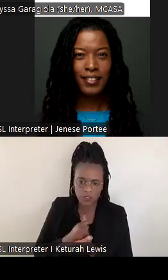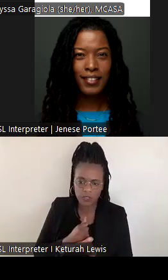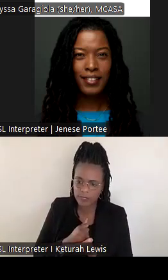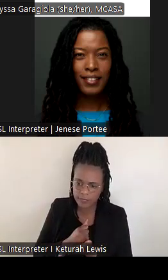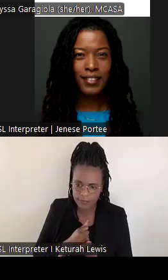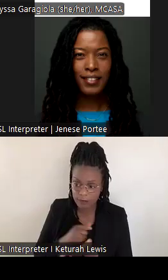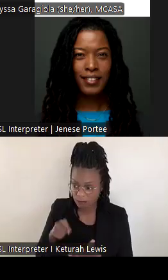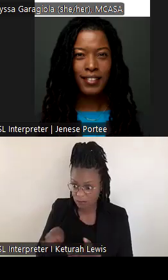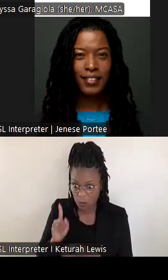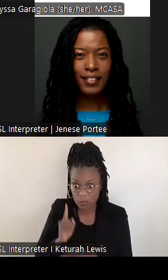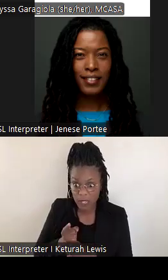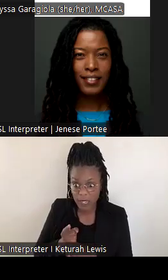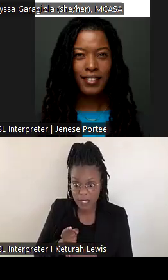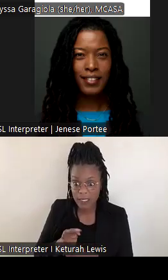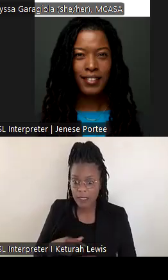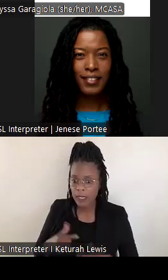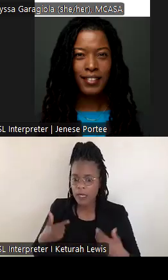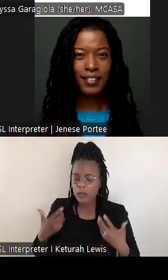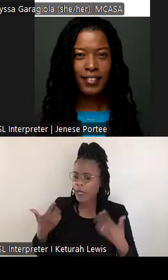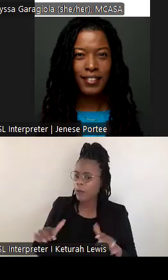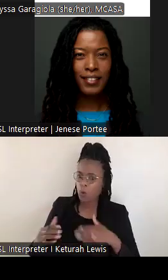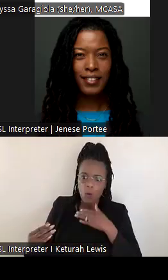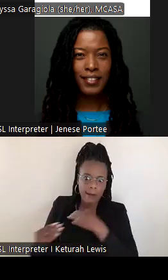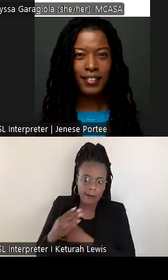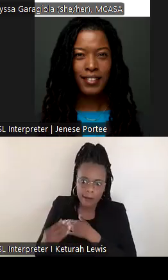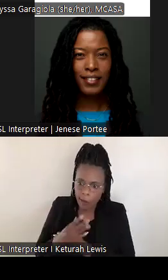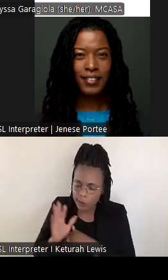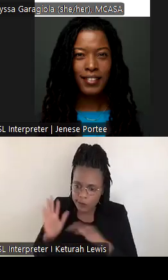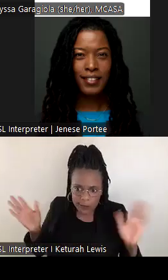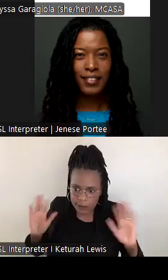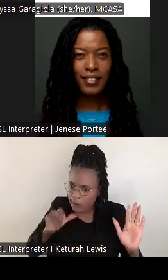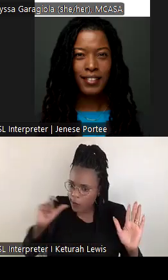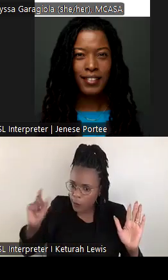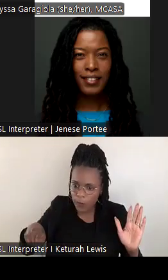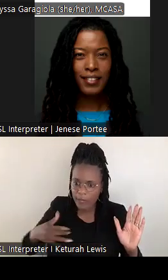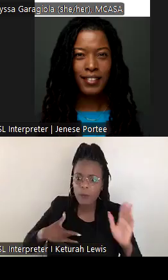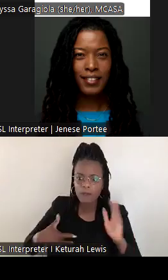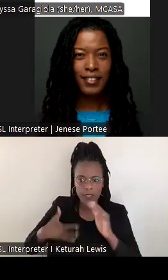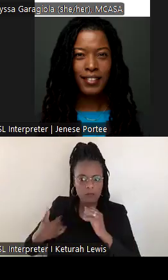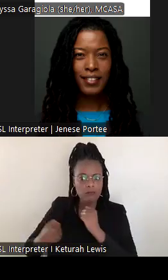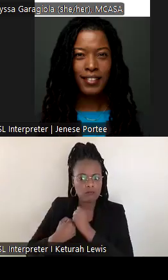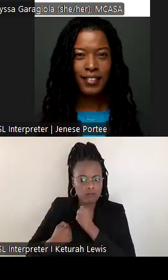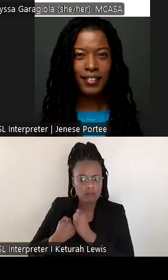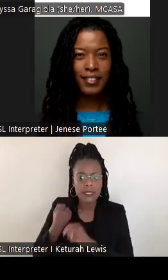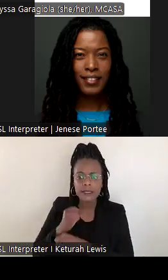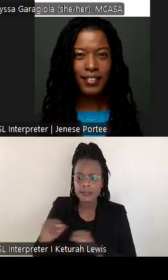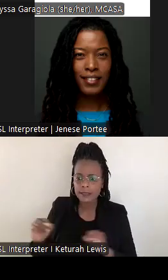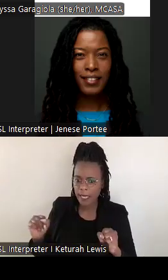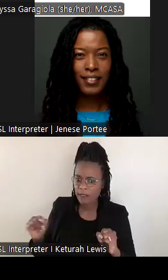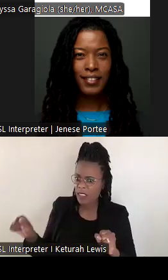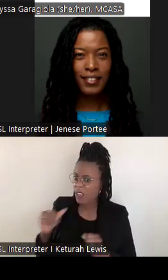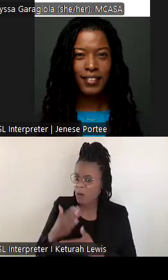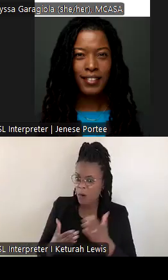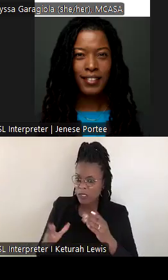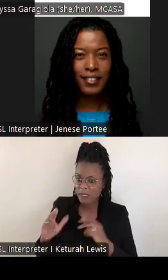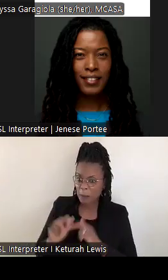they were right. They were like, we don't want counseling. We don't need that. We feel really supportive and safe in all the other parts of this building.